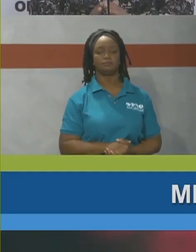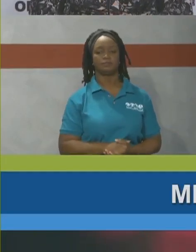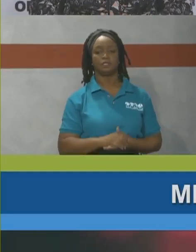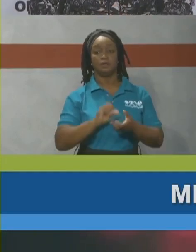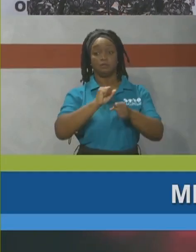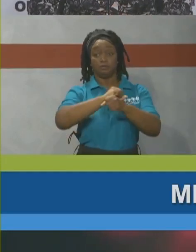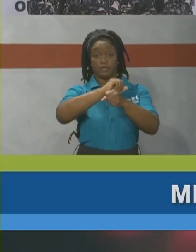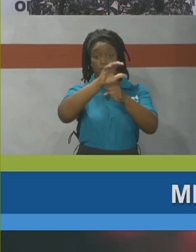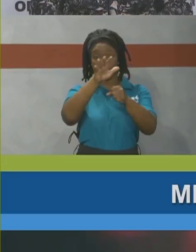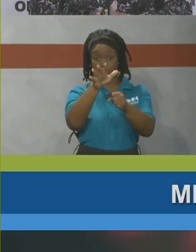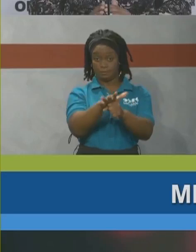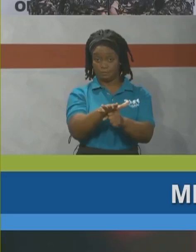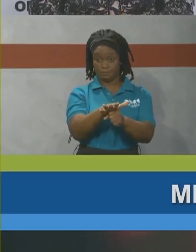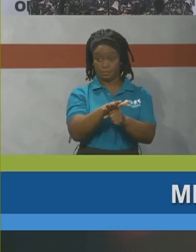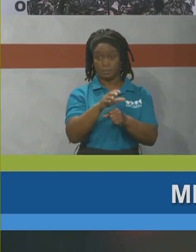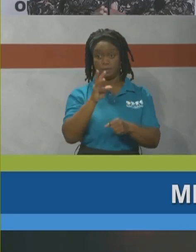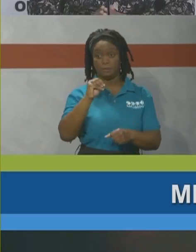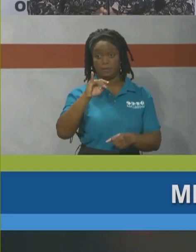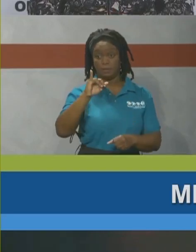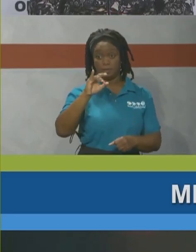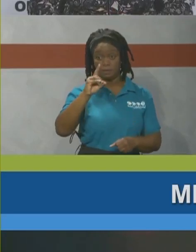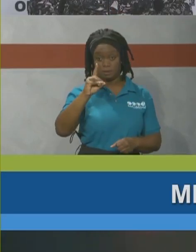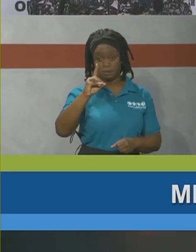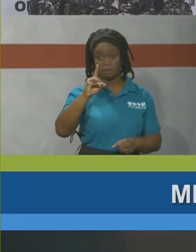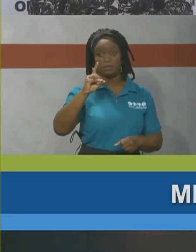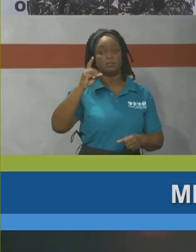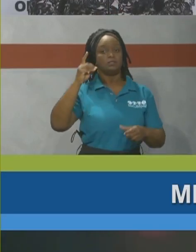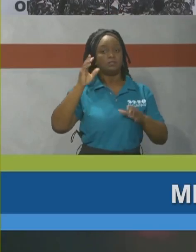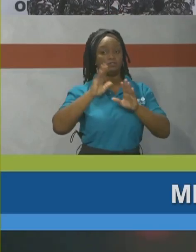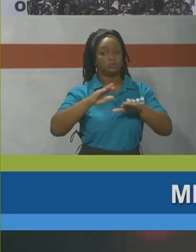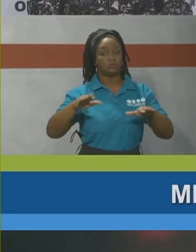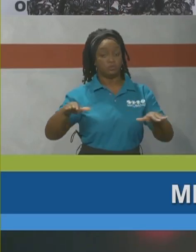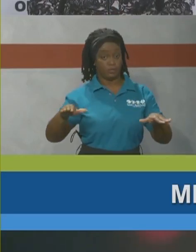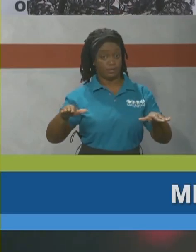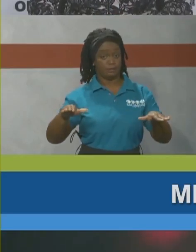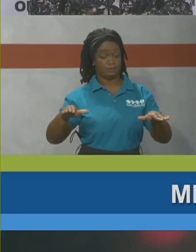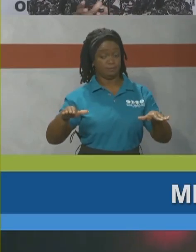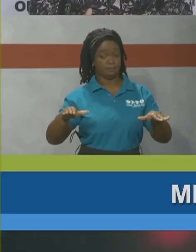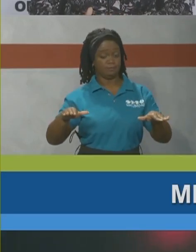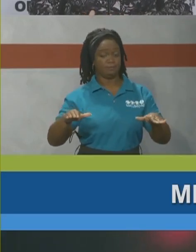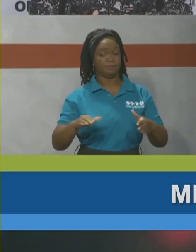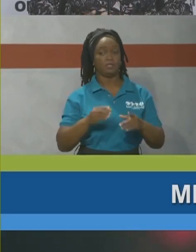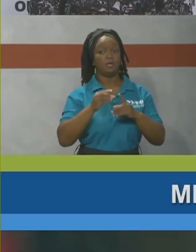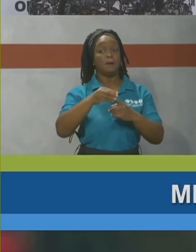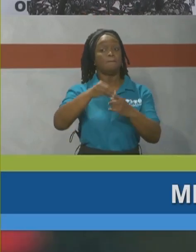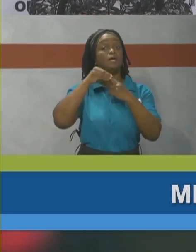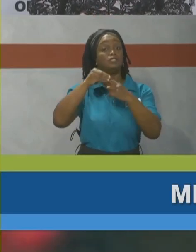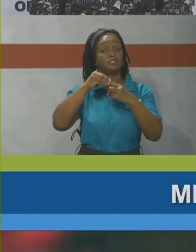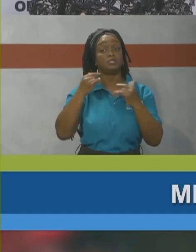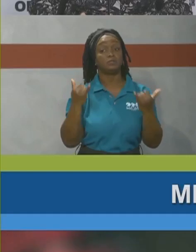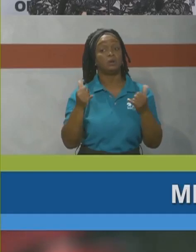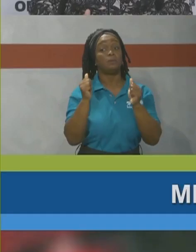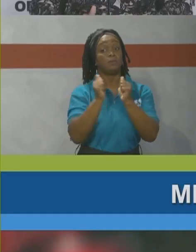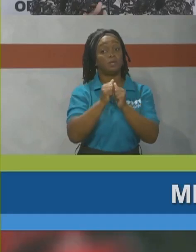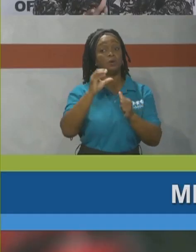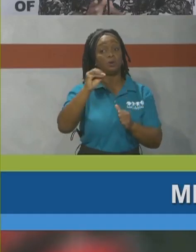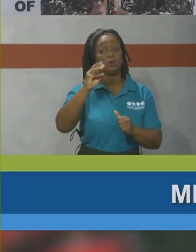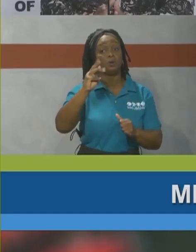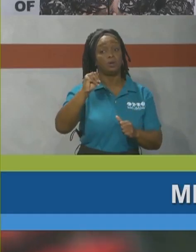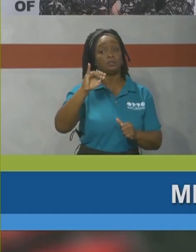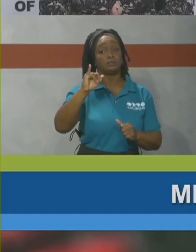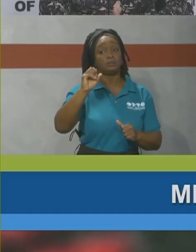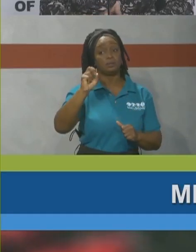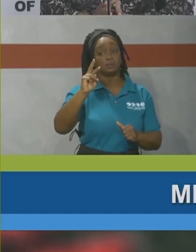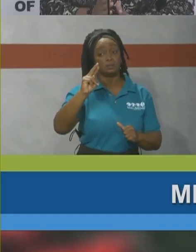is milder in children, for sure, especially with Omicron. But there's a big but. We have